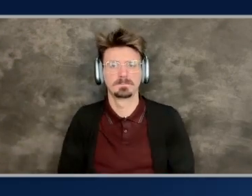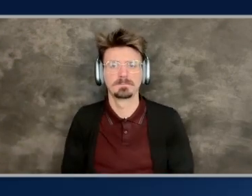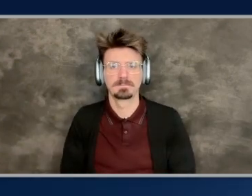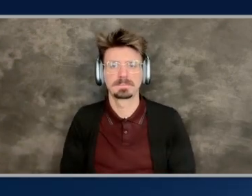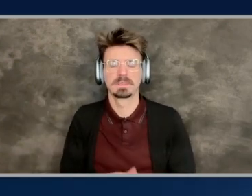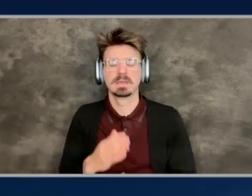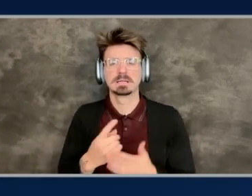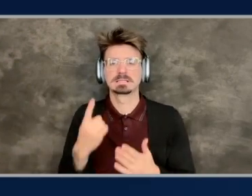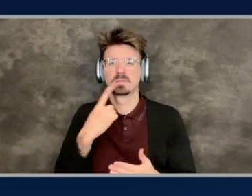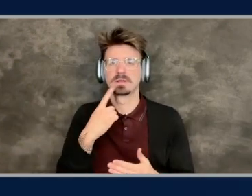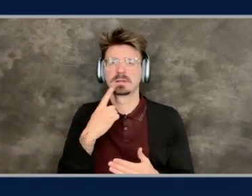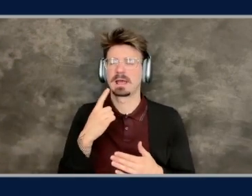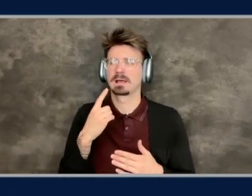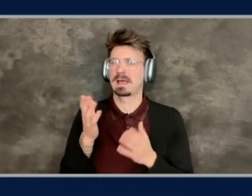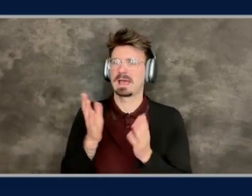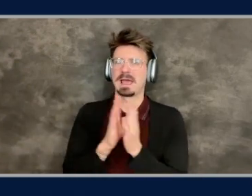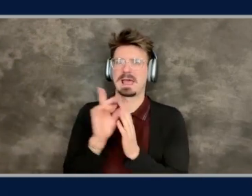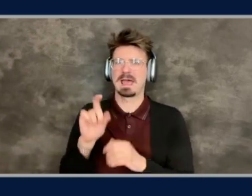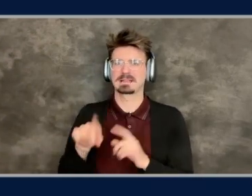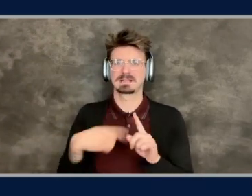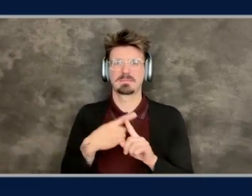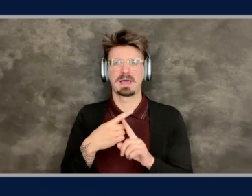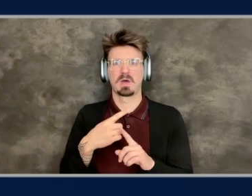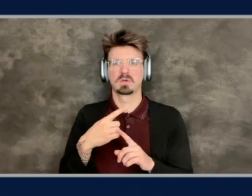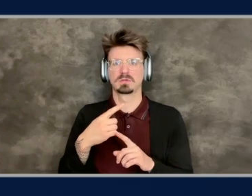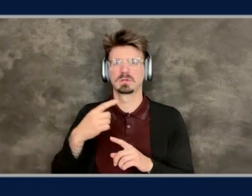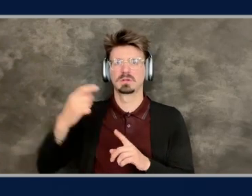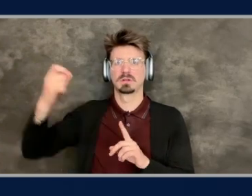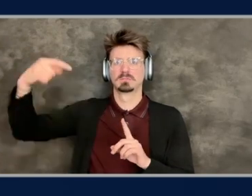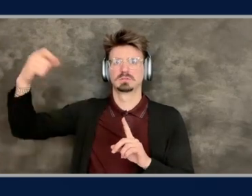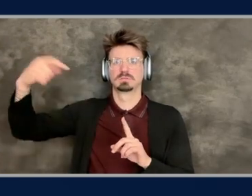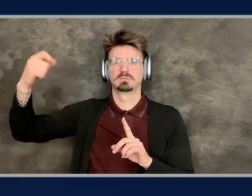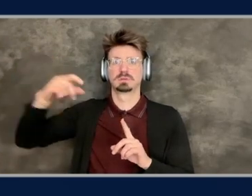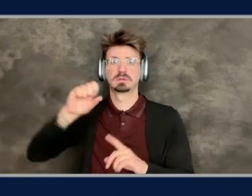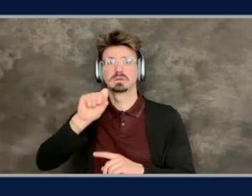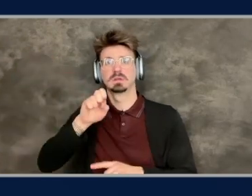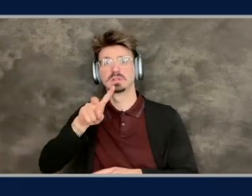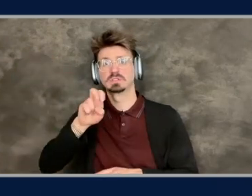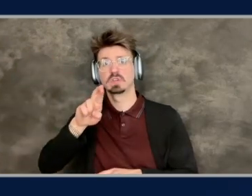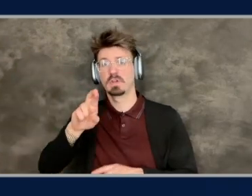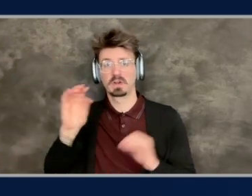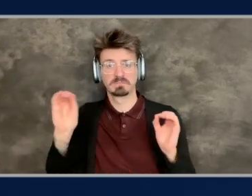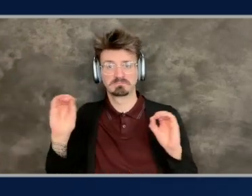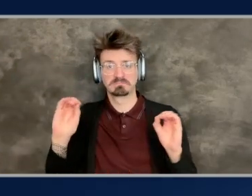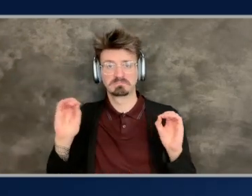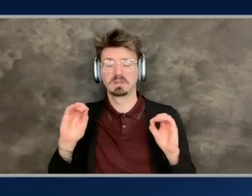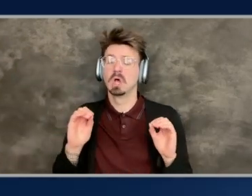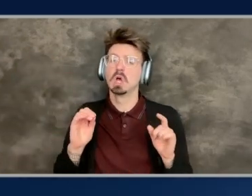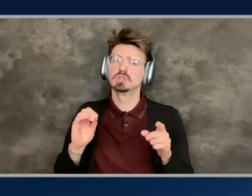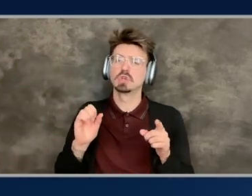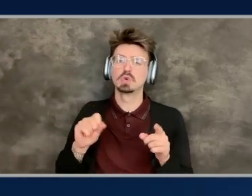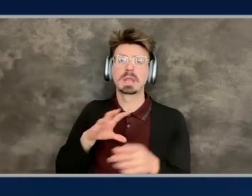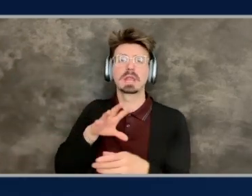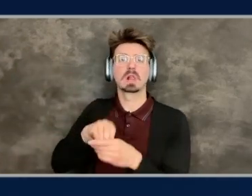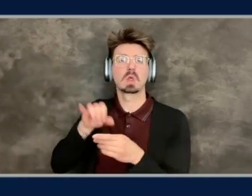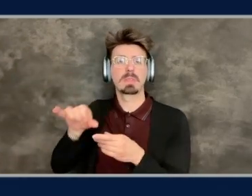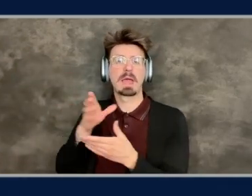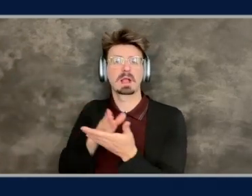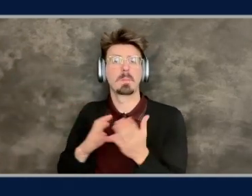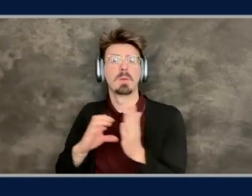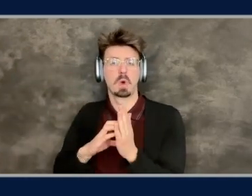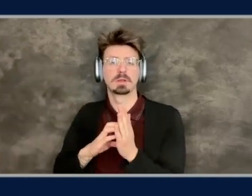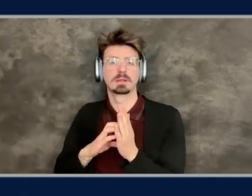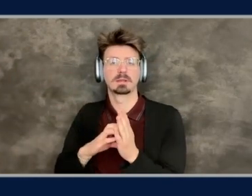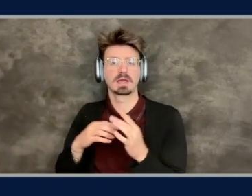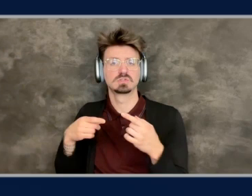this is all part of Q, so you can easily ask questions or include the serverless component as you go through